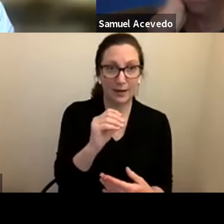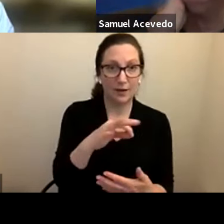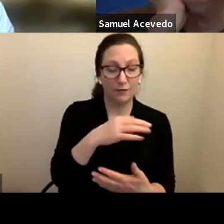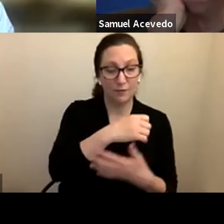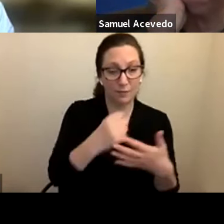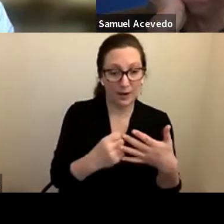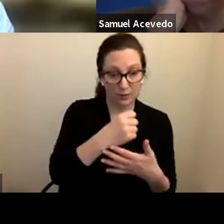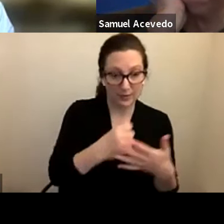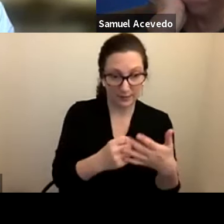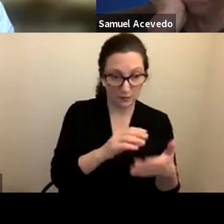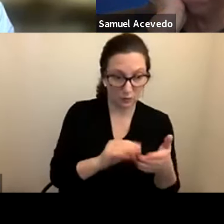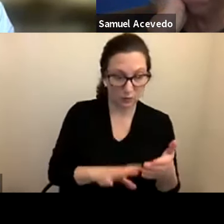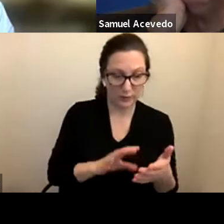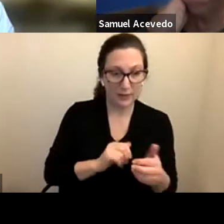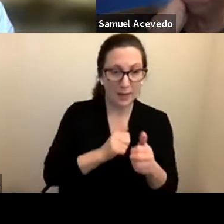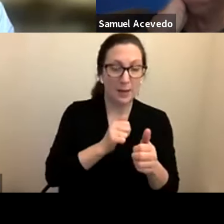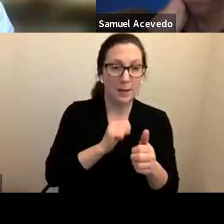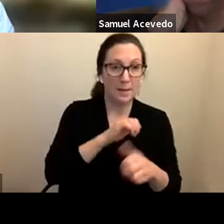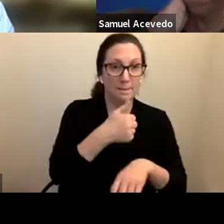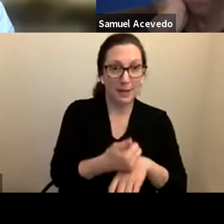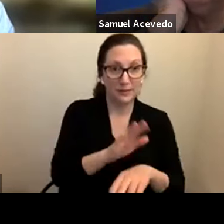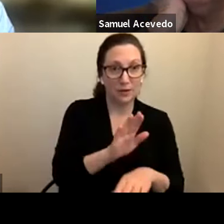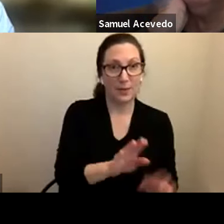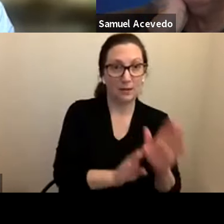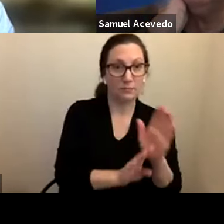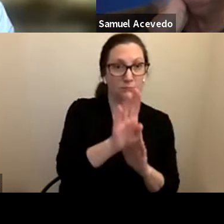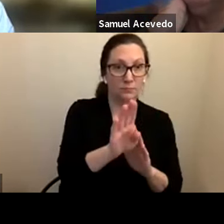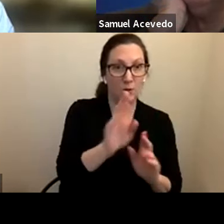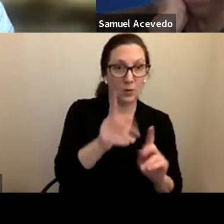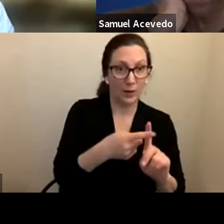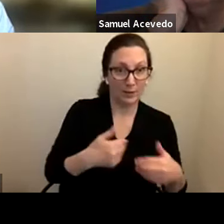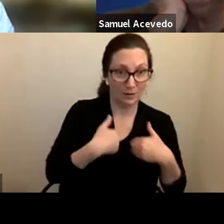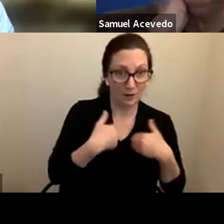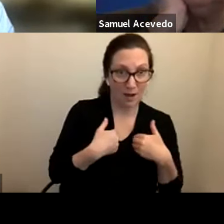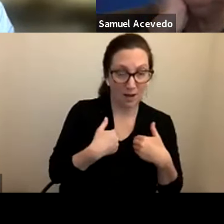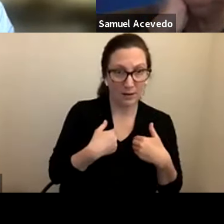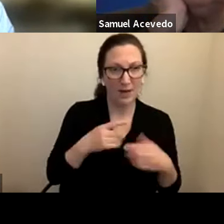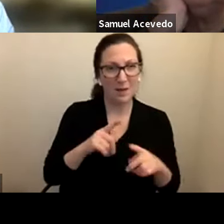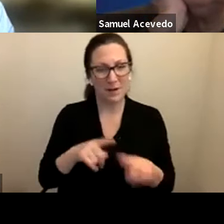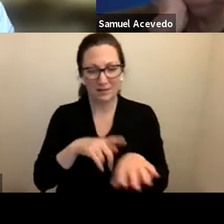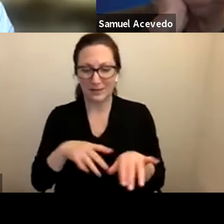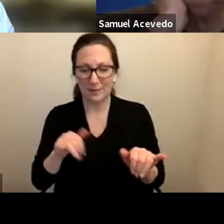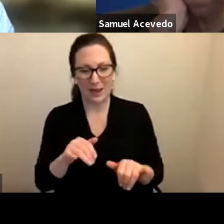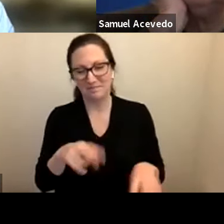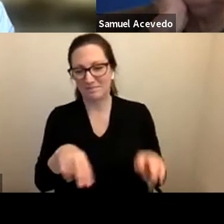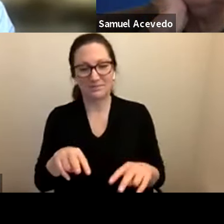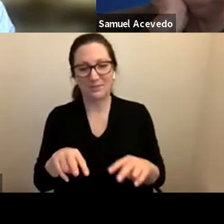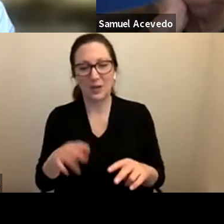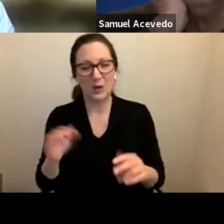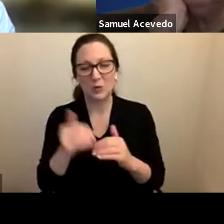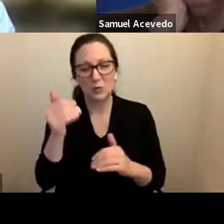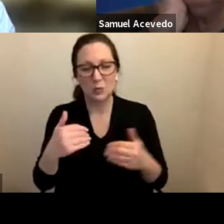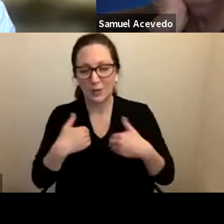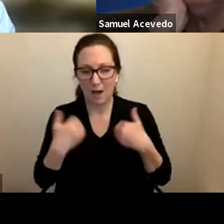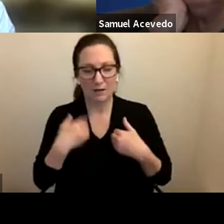prioritizing students based on their prosperity at a young age, but then at the same time saying they're too young, so we don't have enough data to